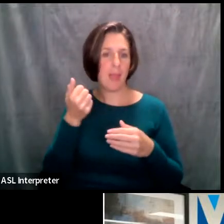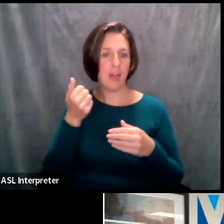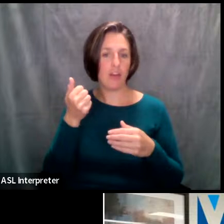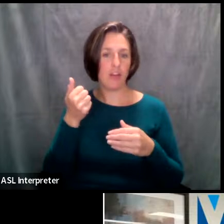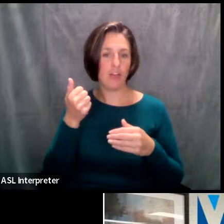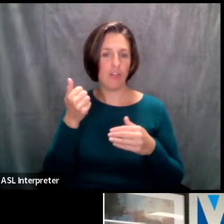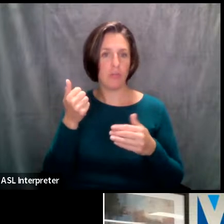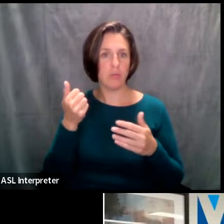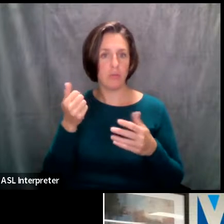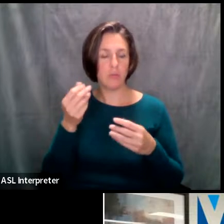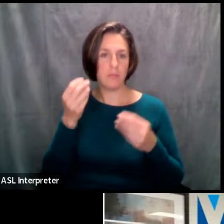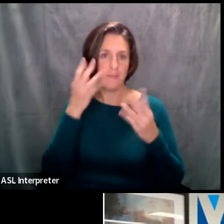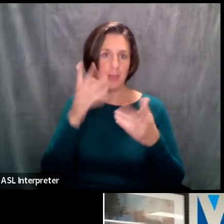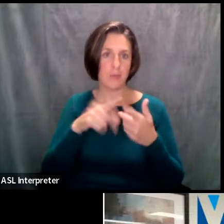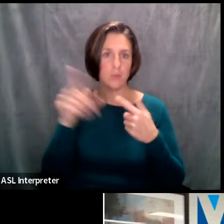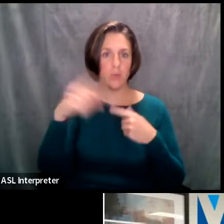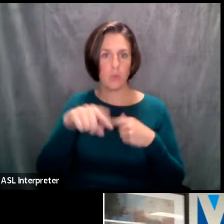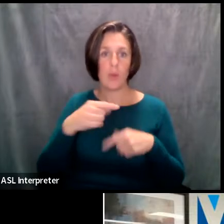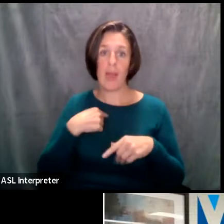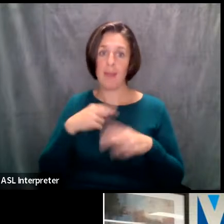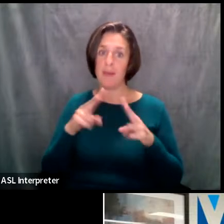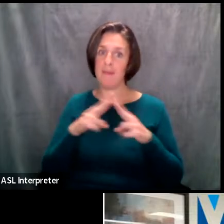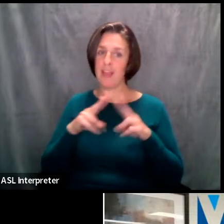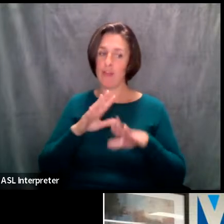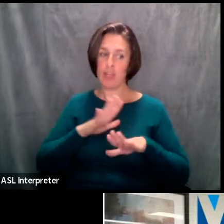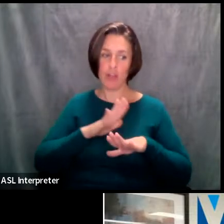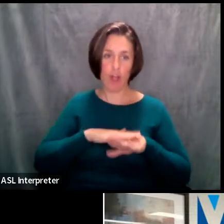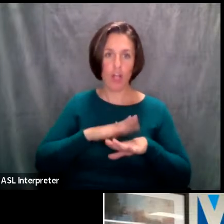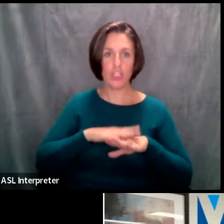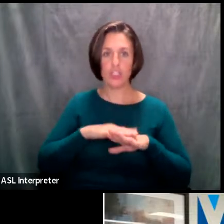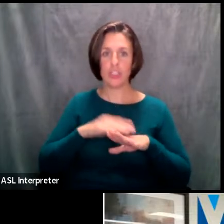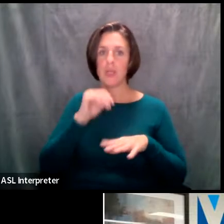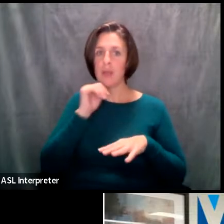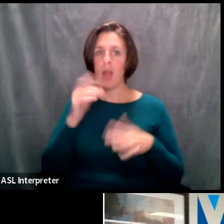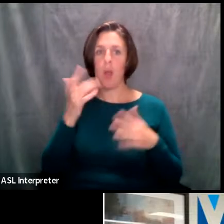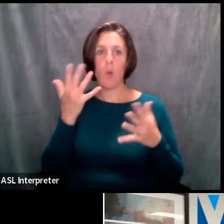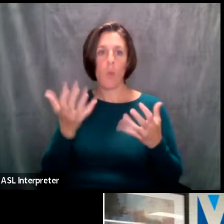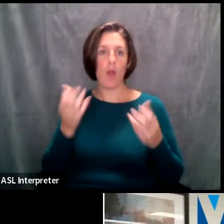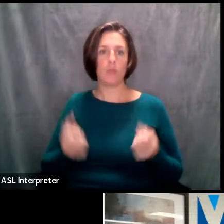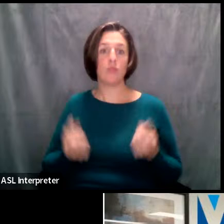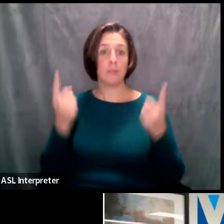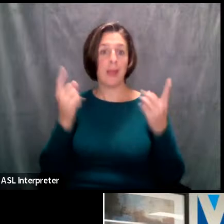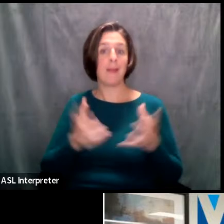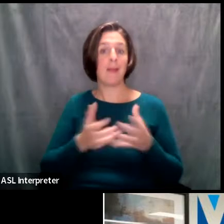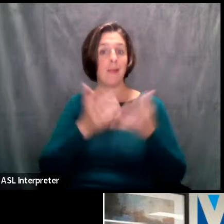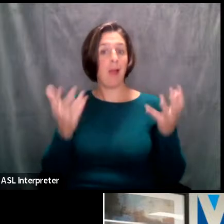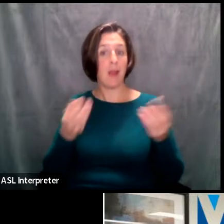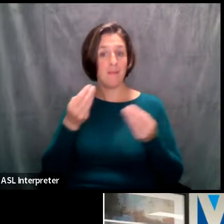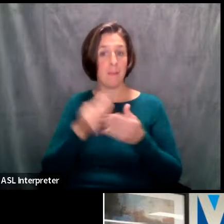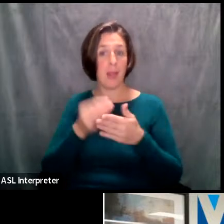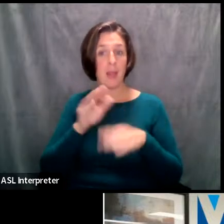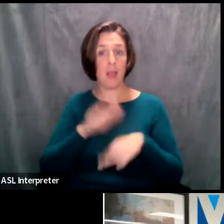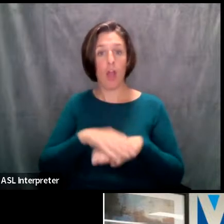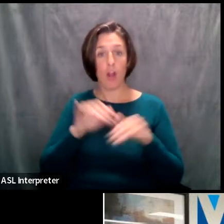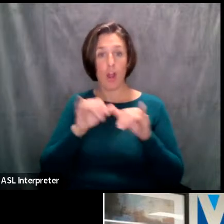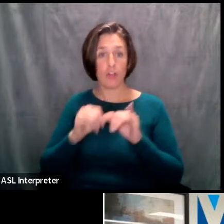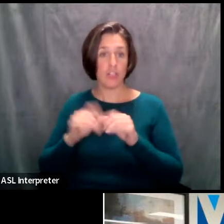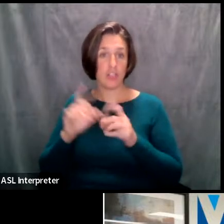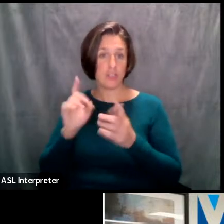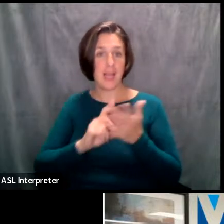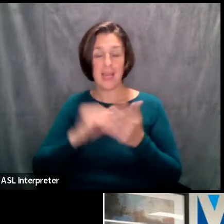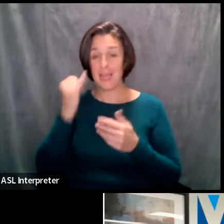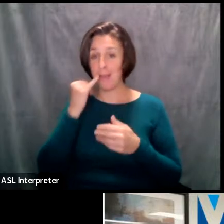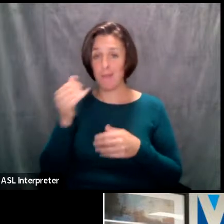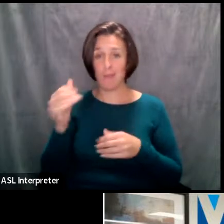so that we can move. I've been very cautious in not wanting to spend a lot of money on architectural design if the board was going to be